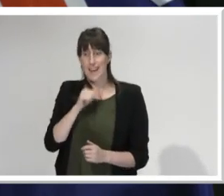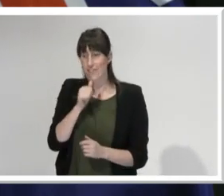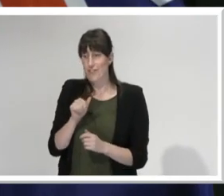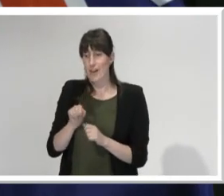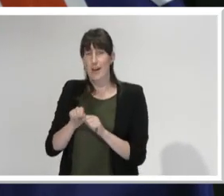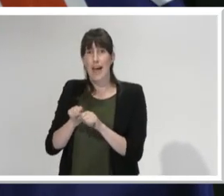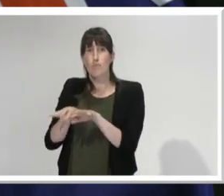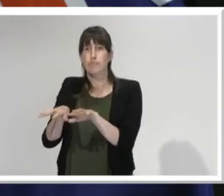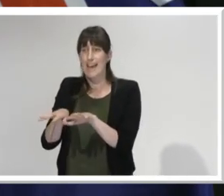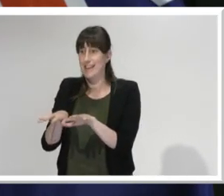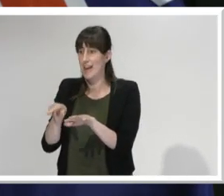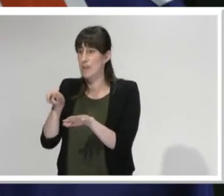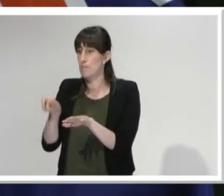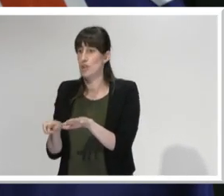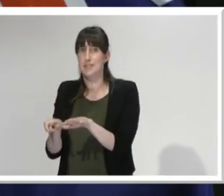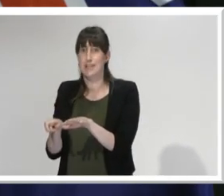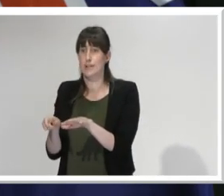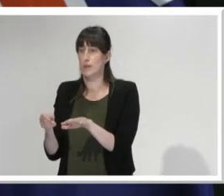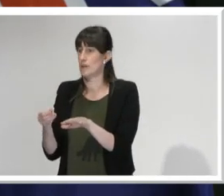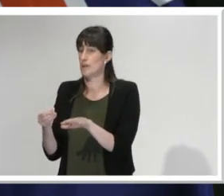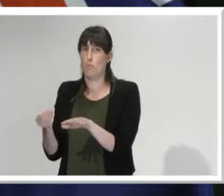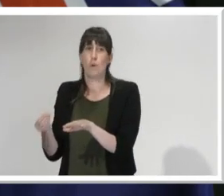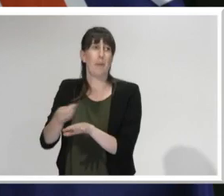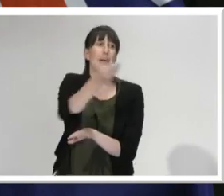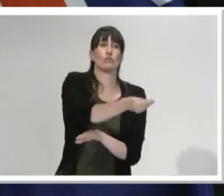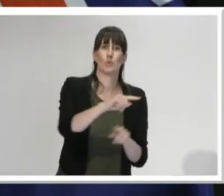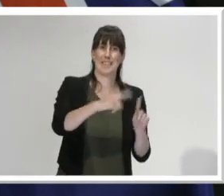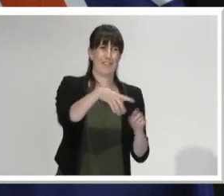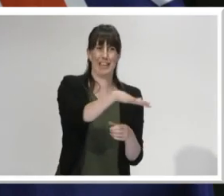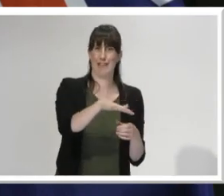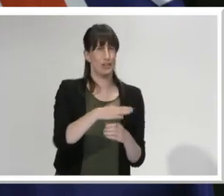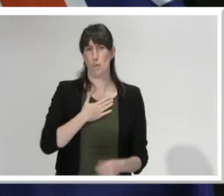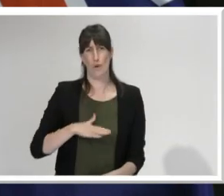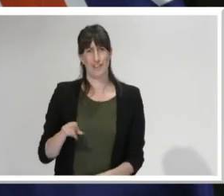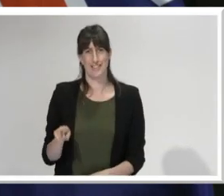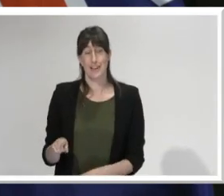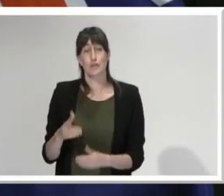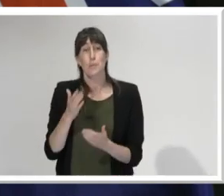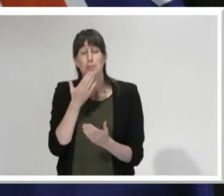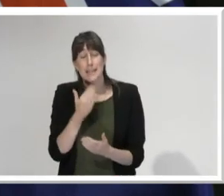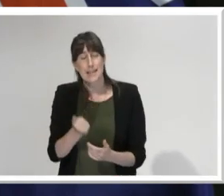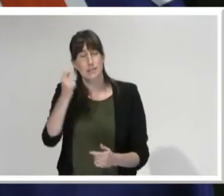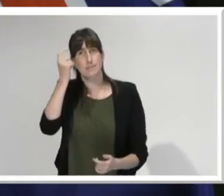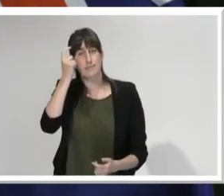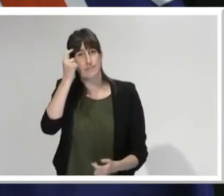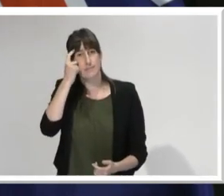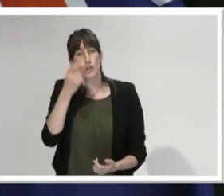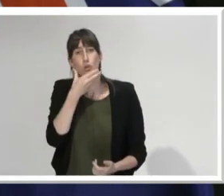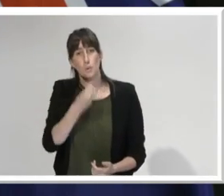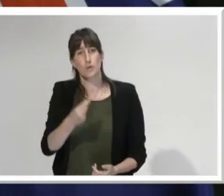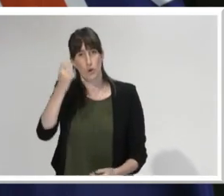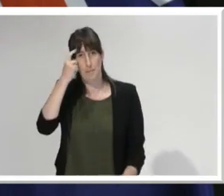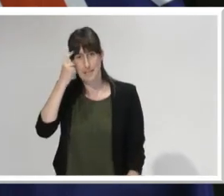to another region where we've eliminated it. So that's why we're asking people to apply your common sense and the same principles we've applied at level